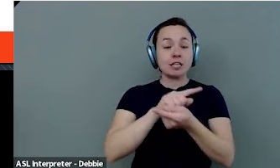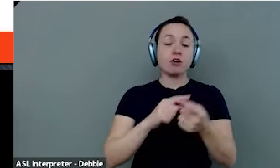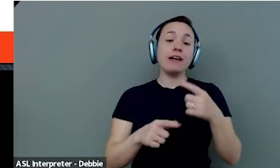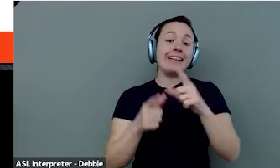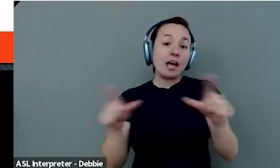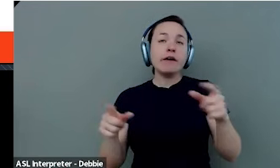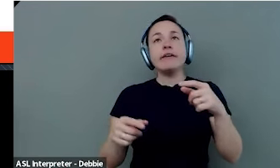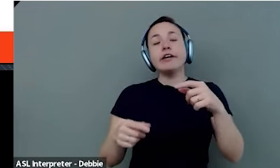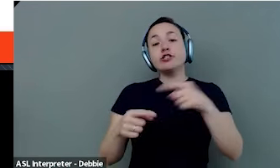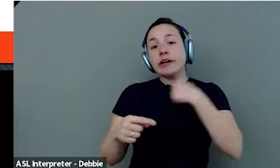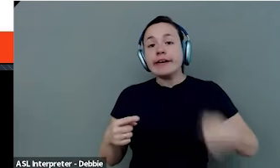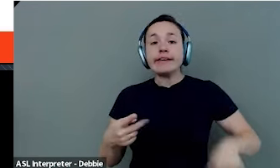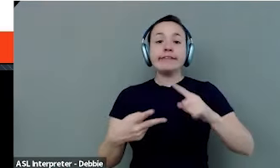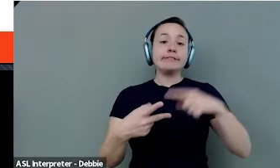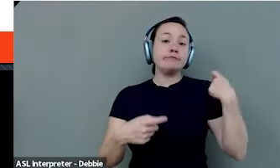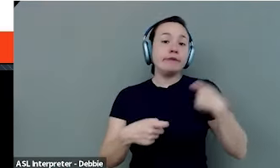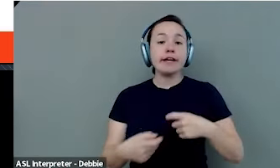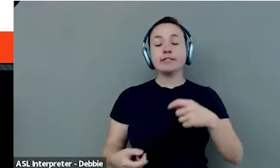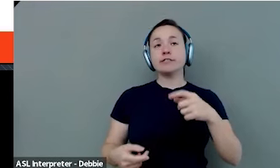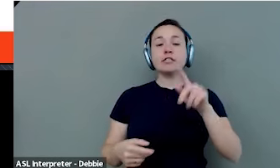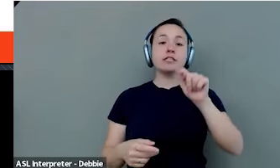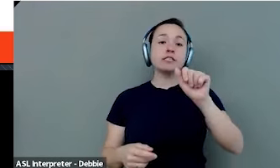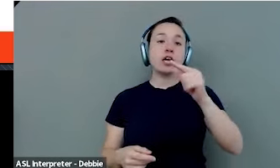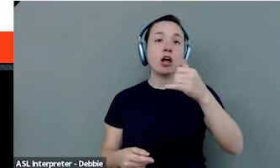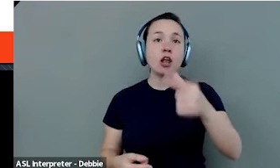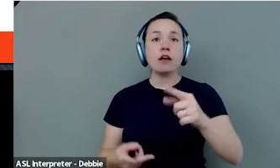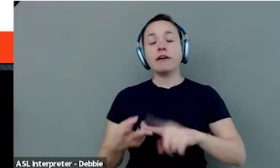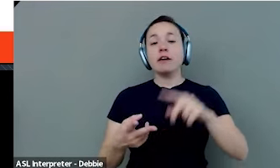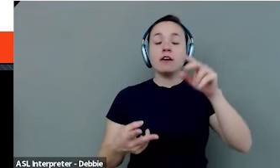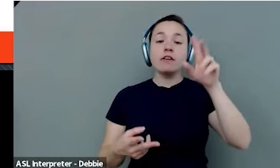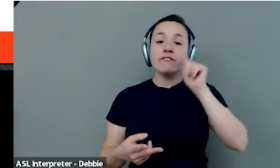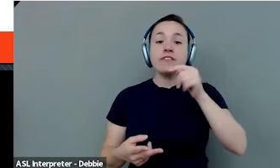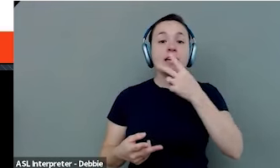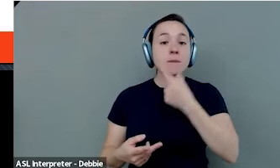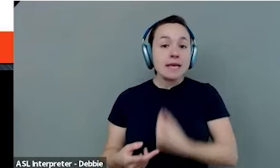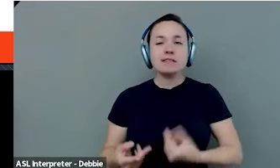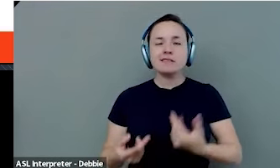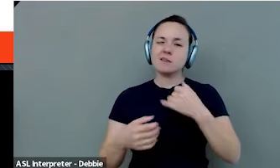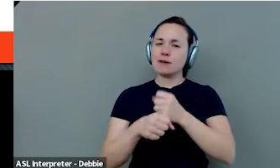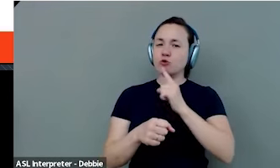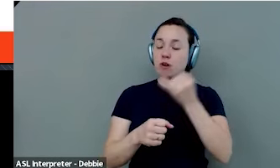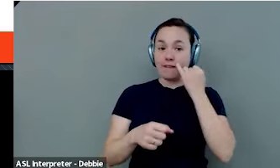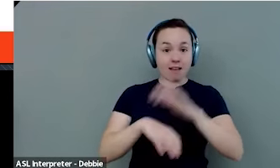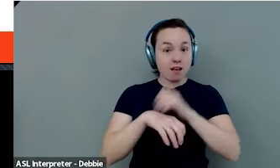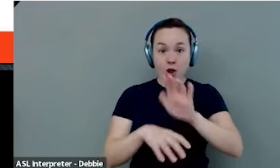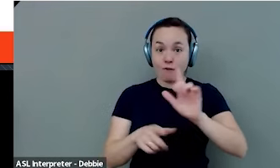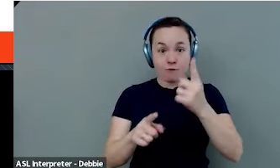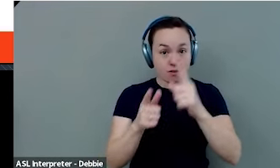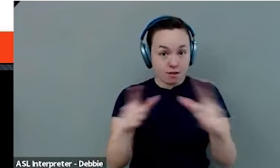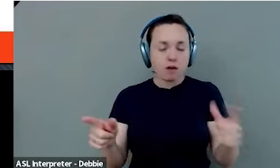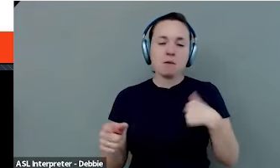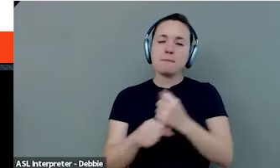to Tagalog to Vietnamese. We will ensure that if English is not your first language, we will ensure that